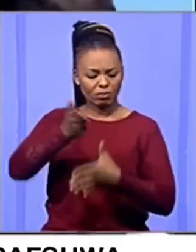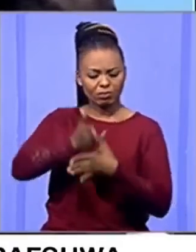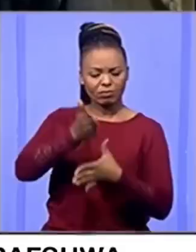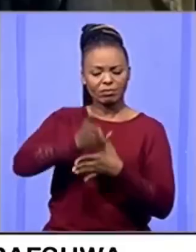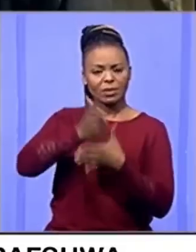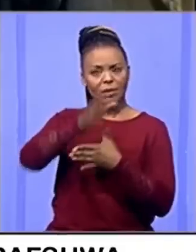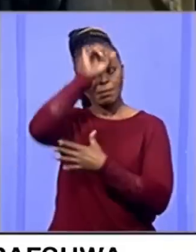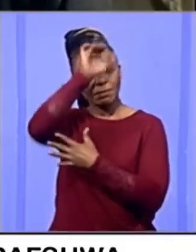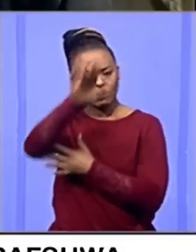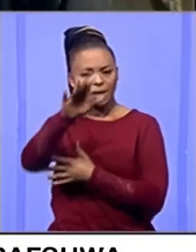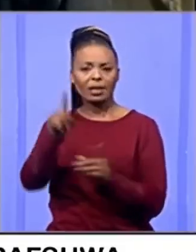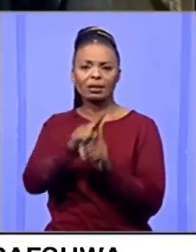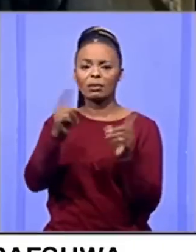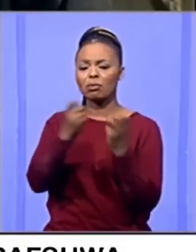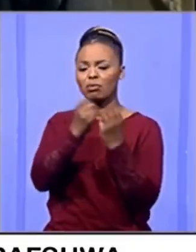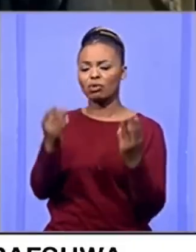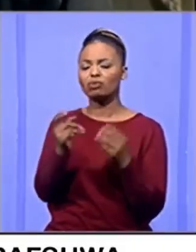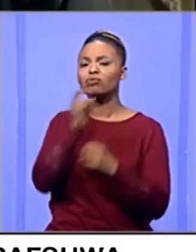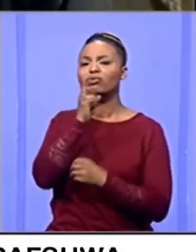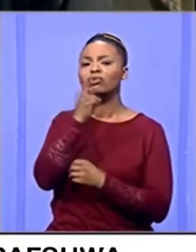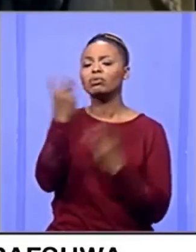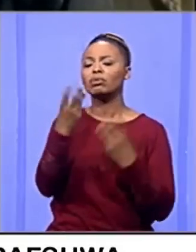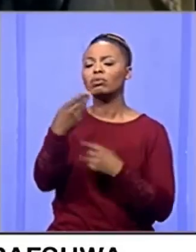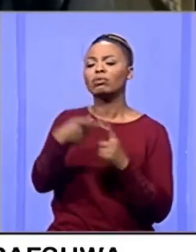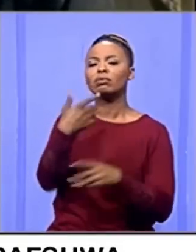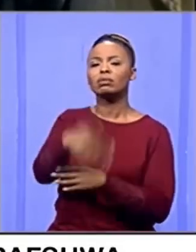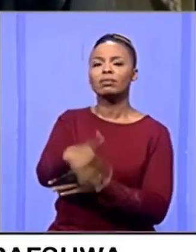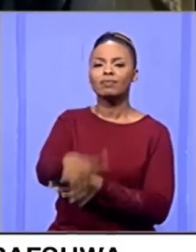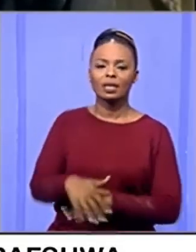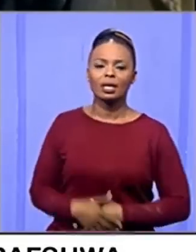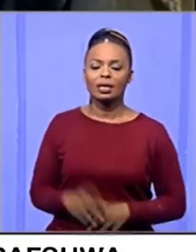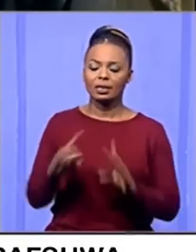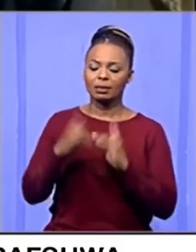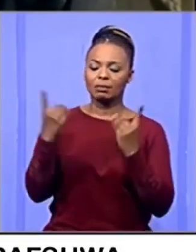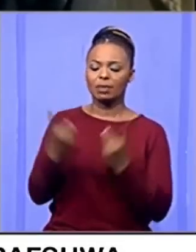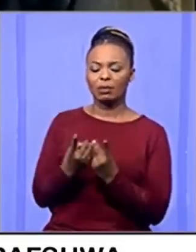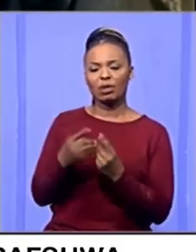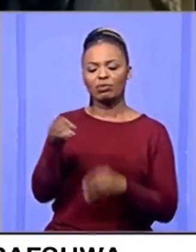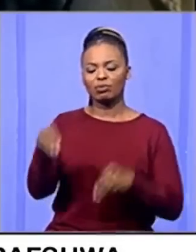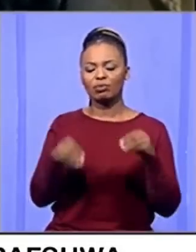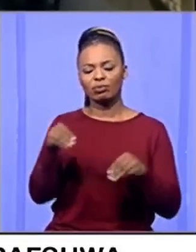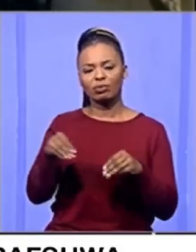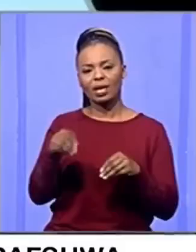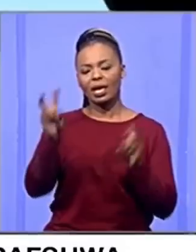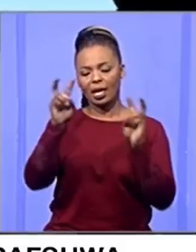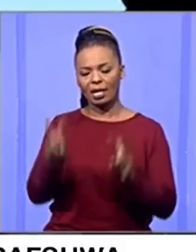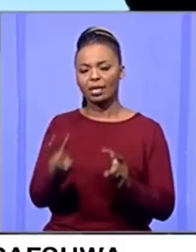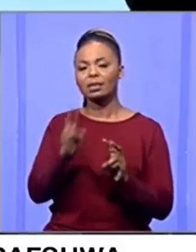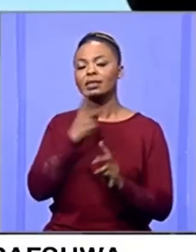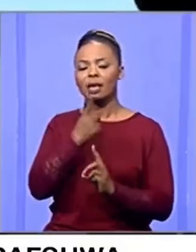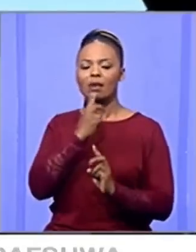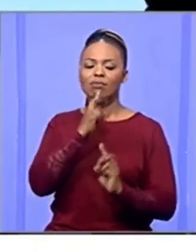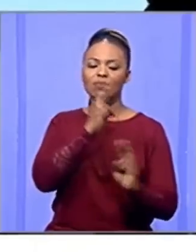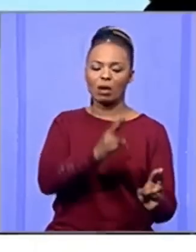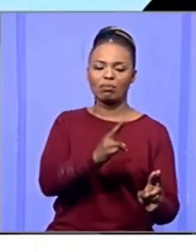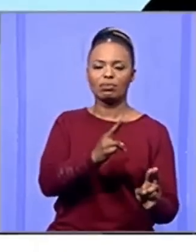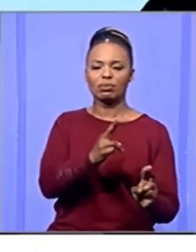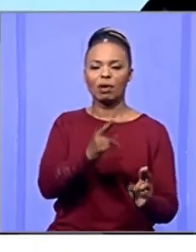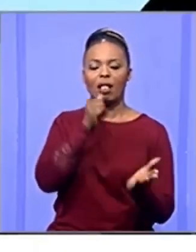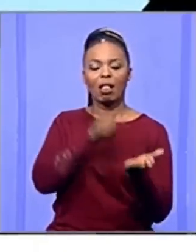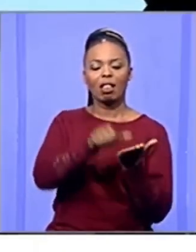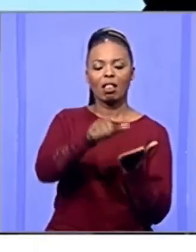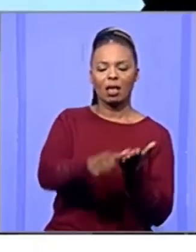bo rona. Lefapha la dirafshwa le energy le itlamme hore le tla arabela. Then we receive the memorandum